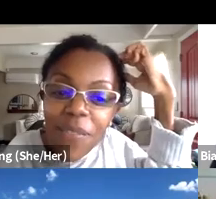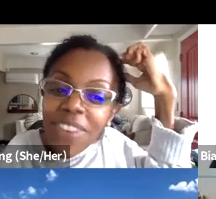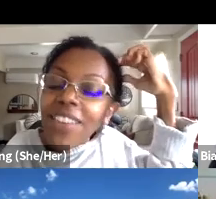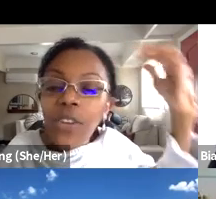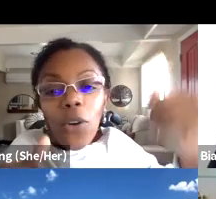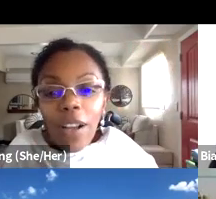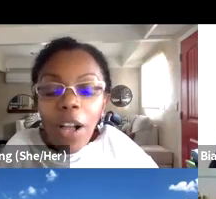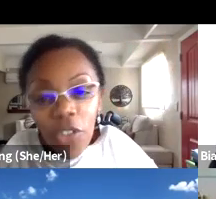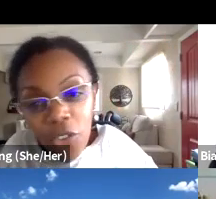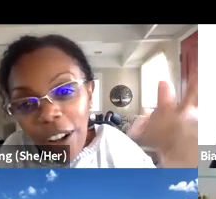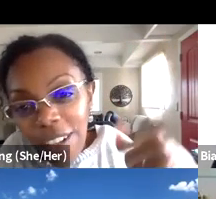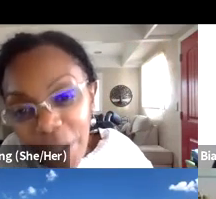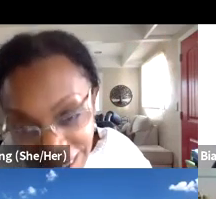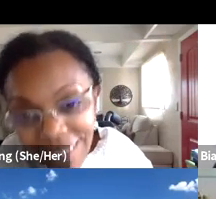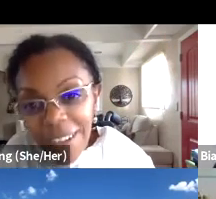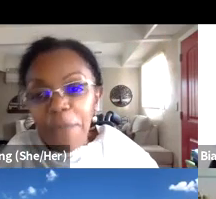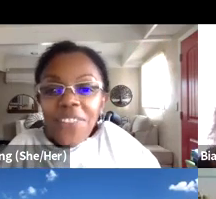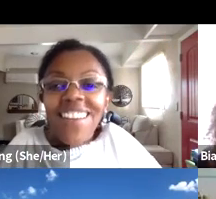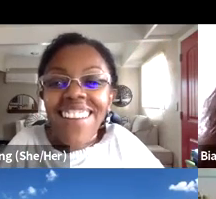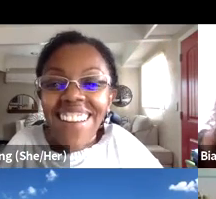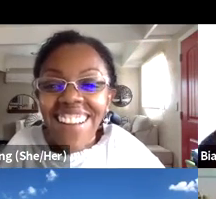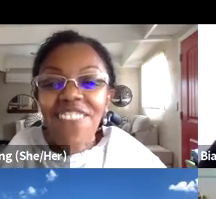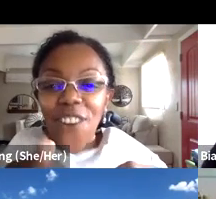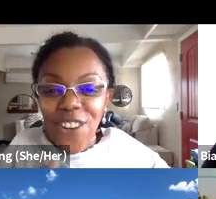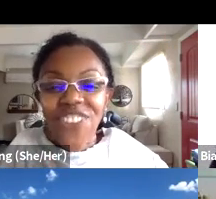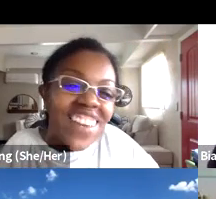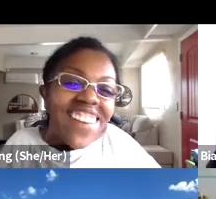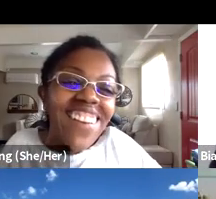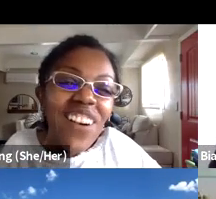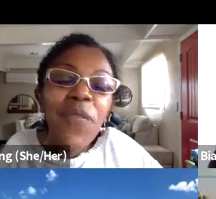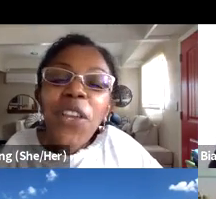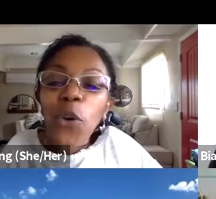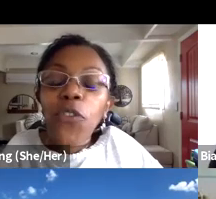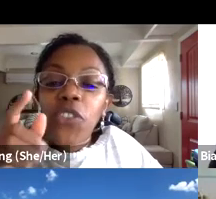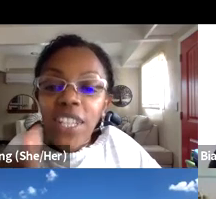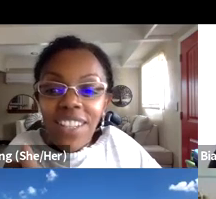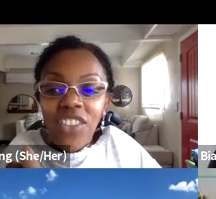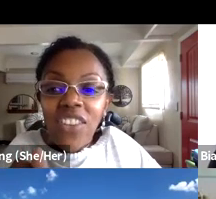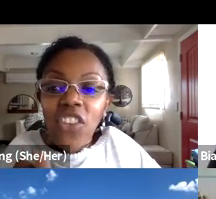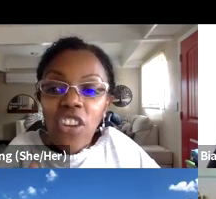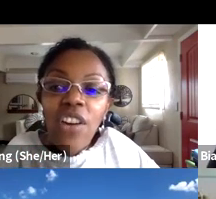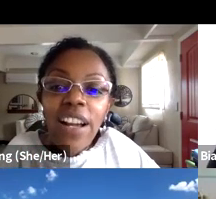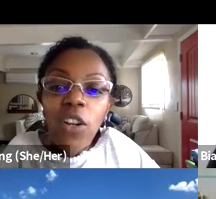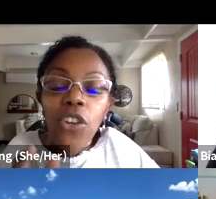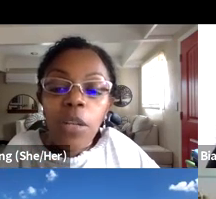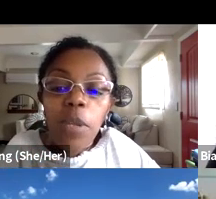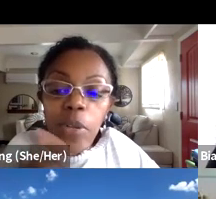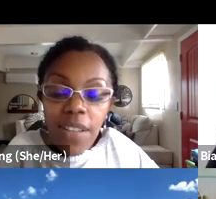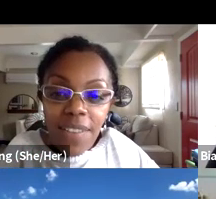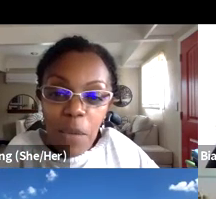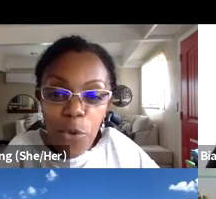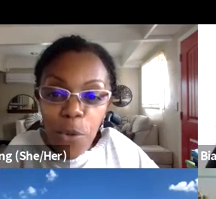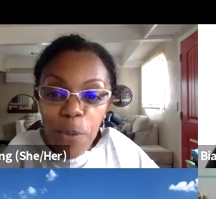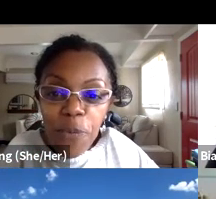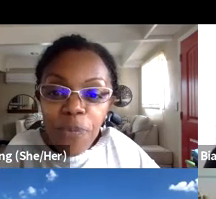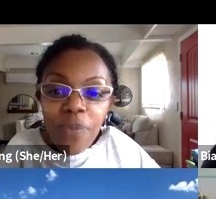yay. So I'll be sure to call on you next time first. So if you didn't get a chance to share out, you're going to be put in